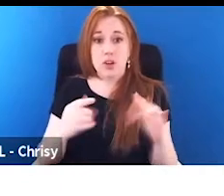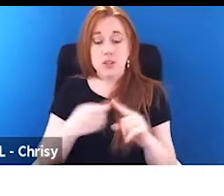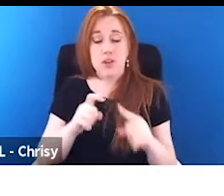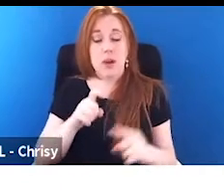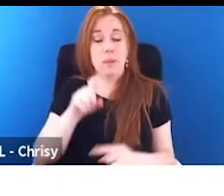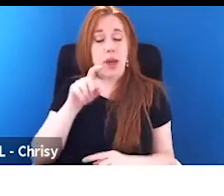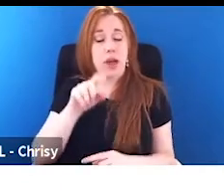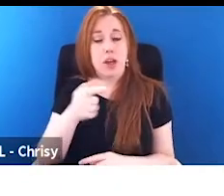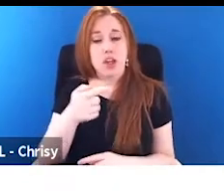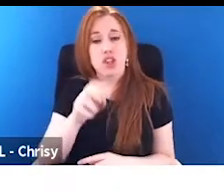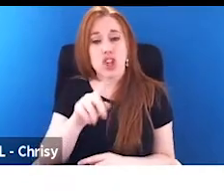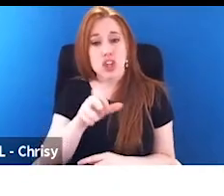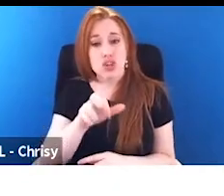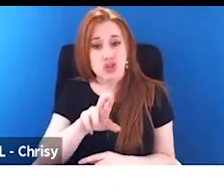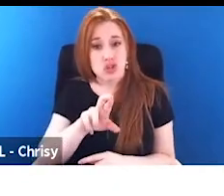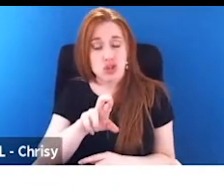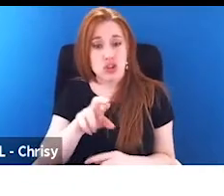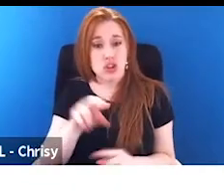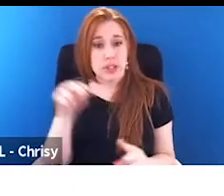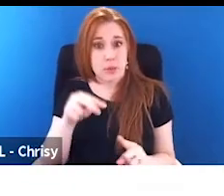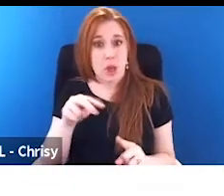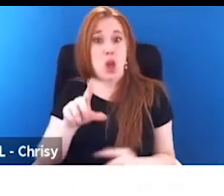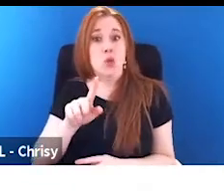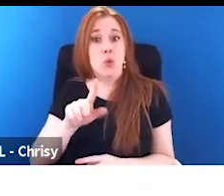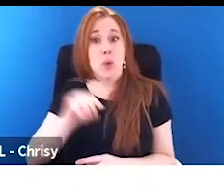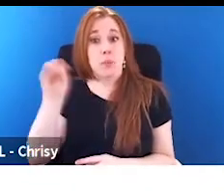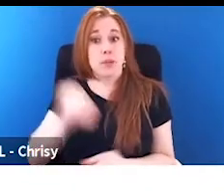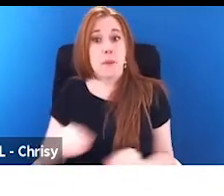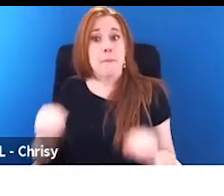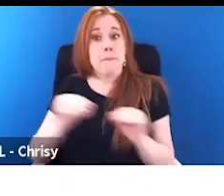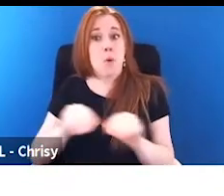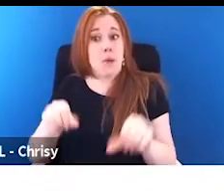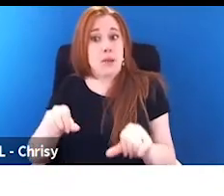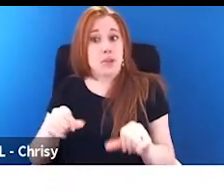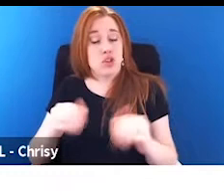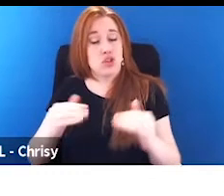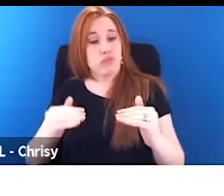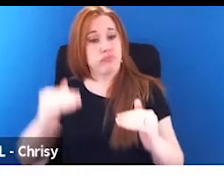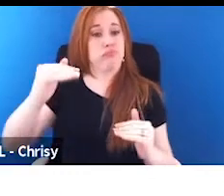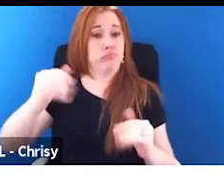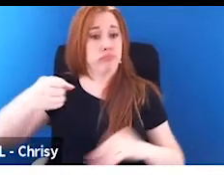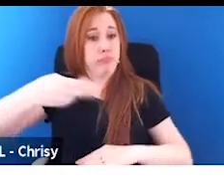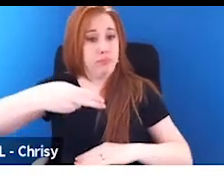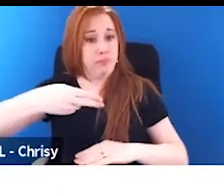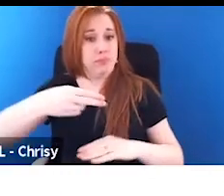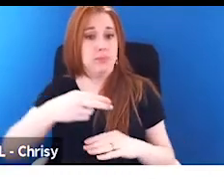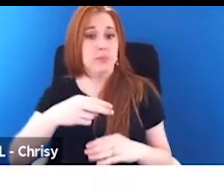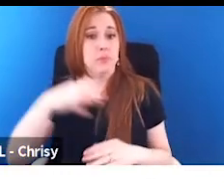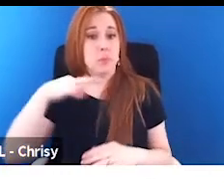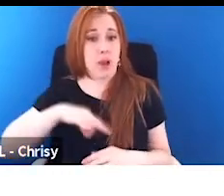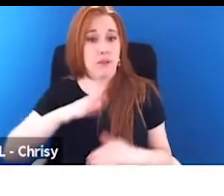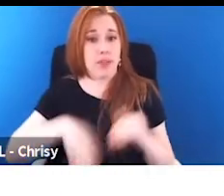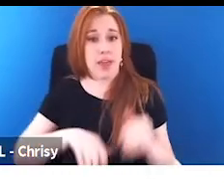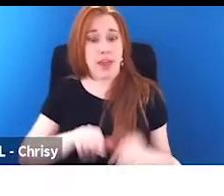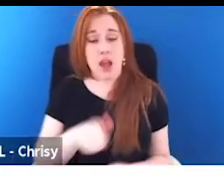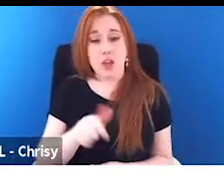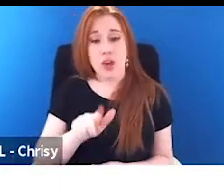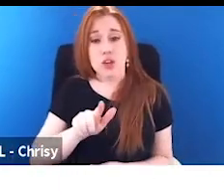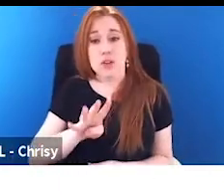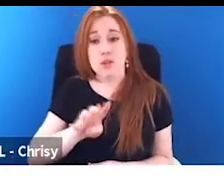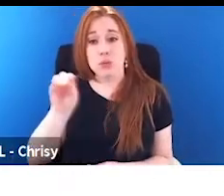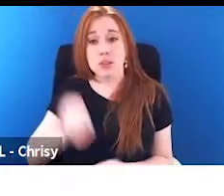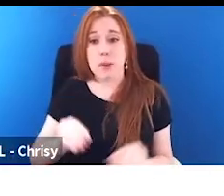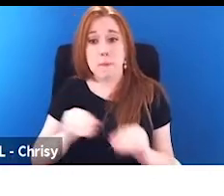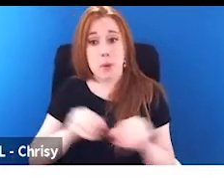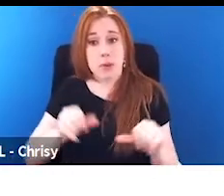standpoint, they're 20% more likely to outperform those who are not, and 24% more likely to have a value